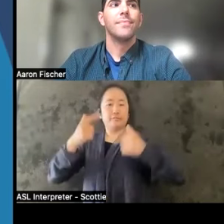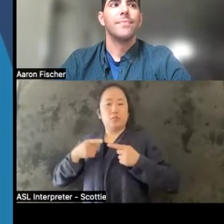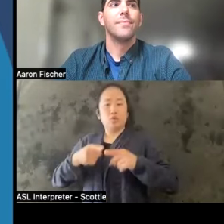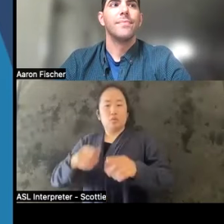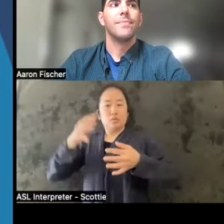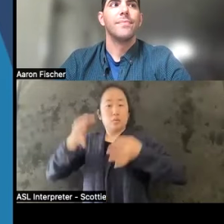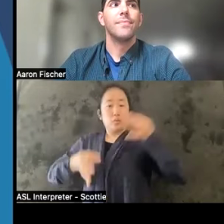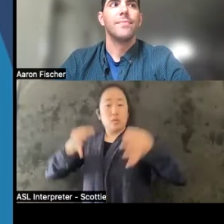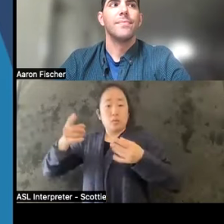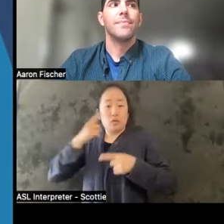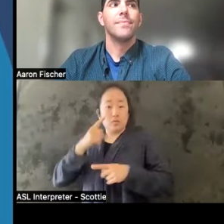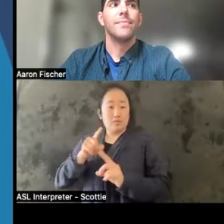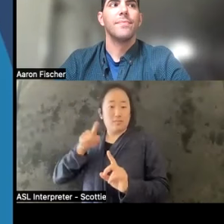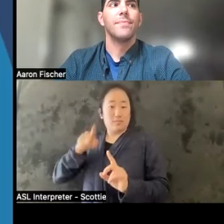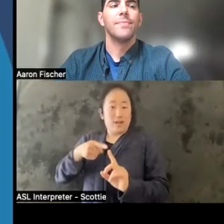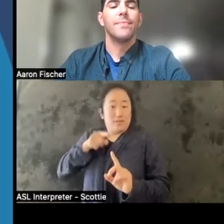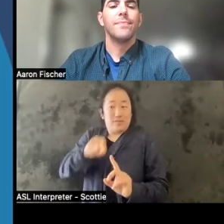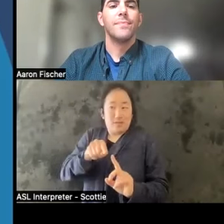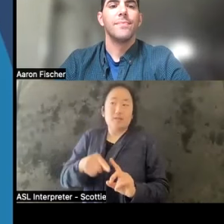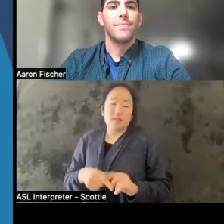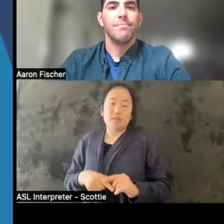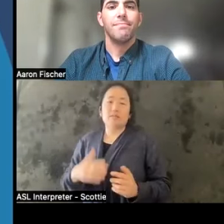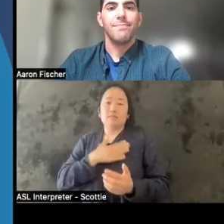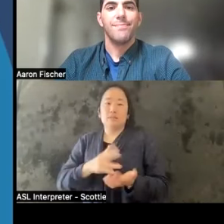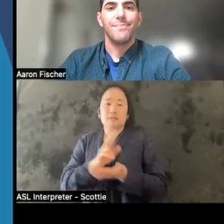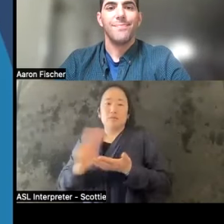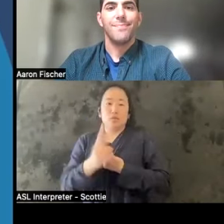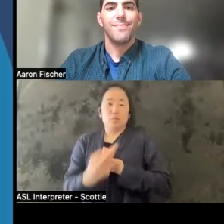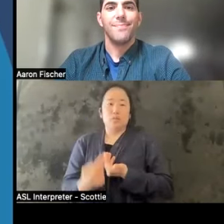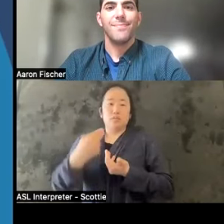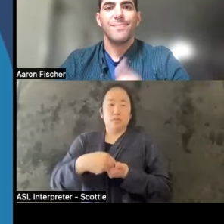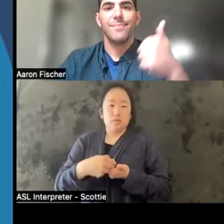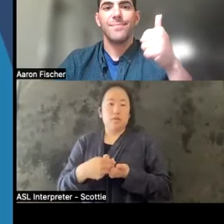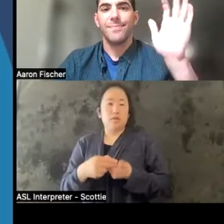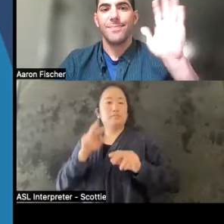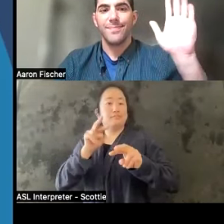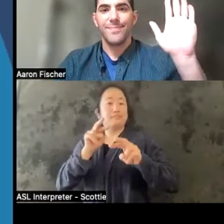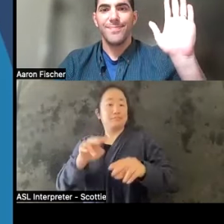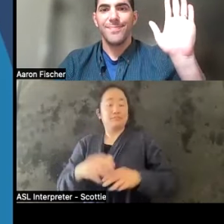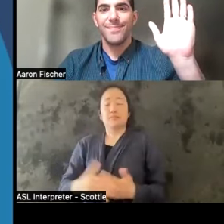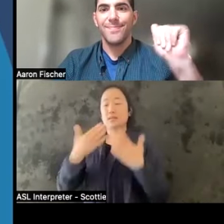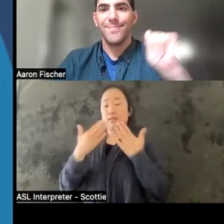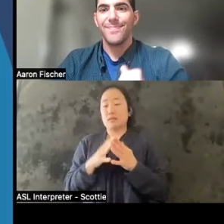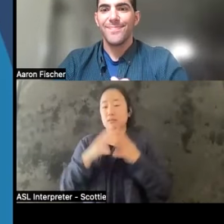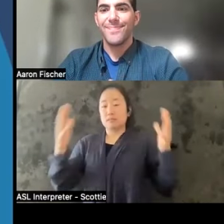and we'll be glad to talk to you then. Thank you very much, everybody.